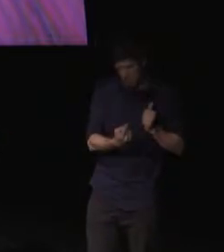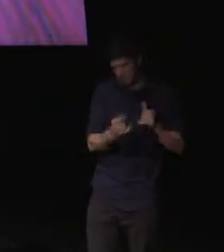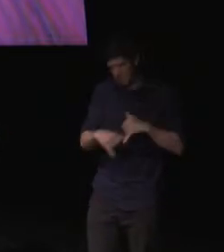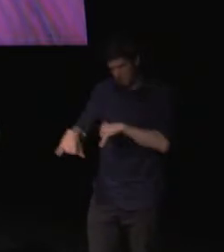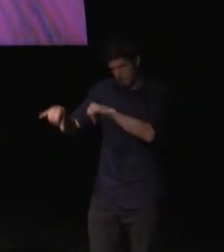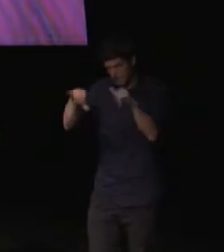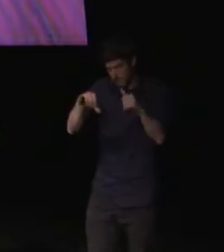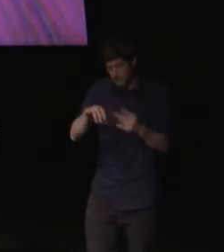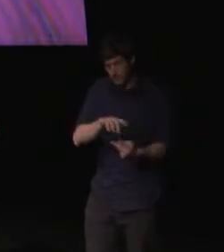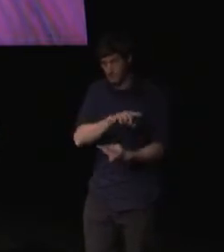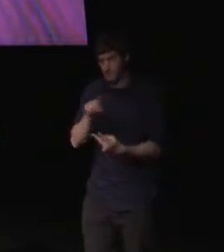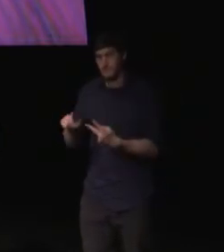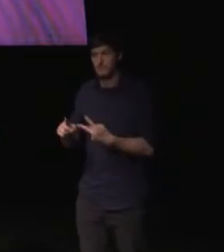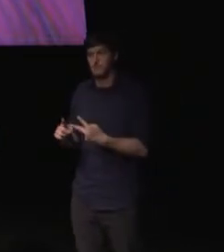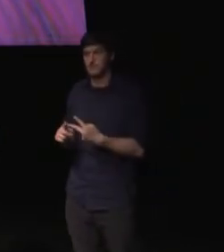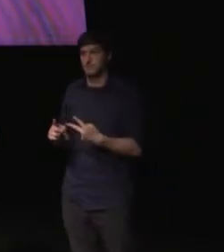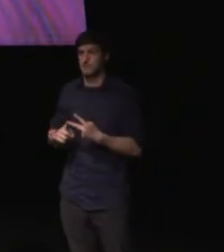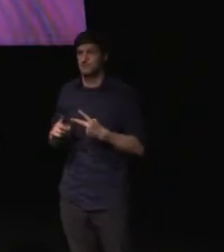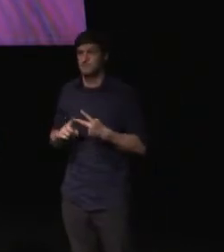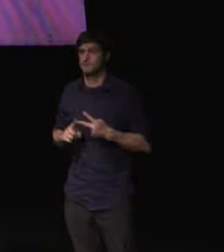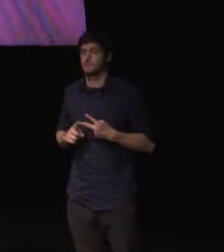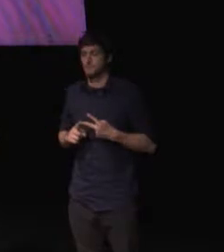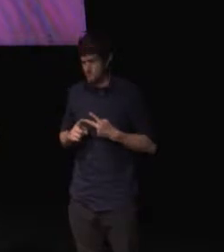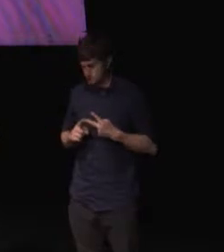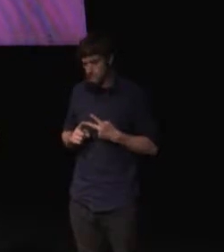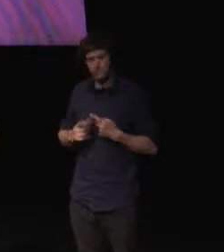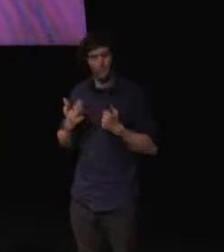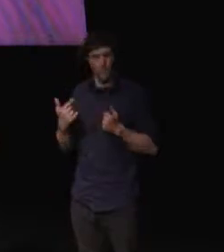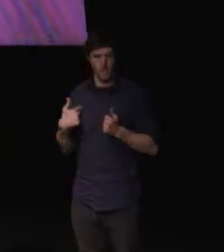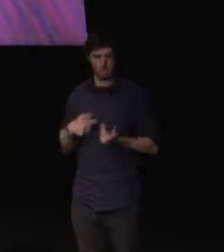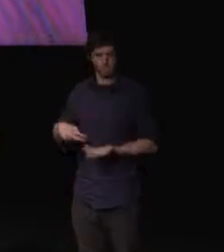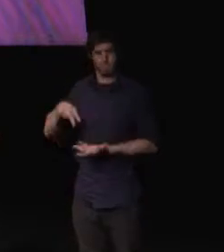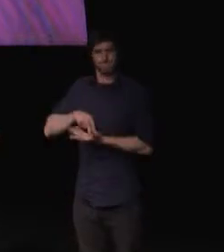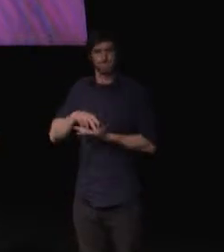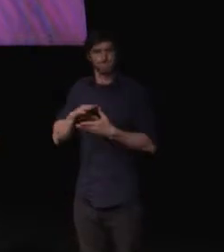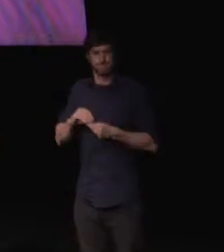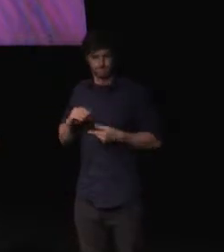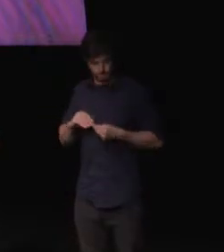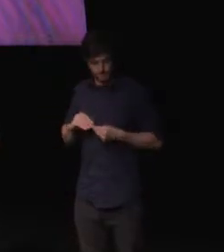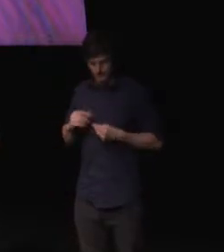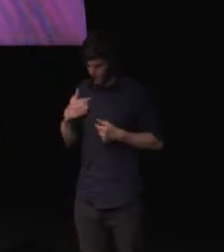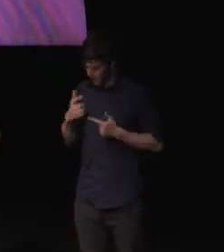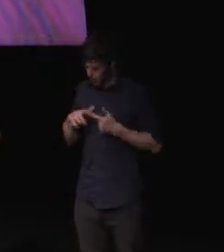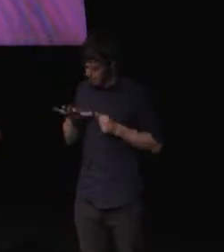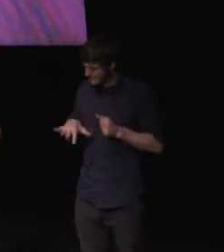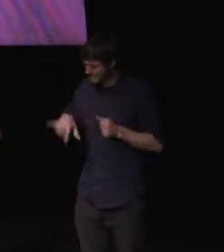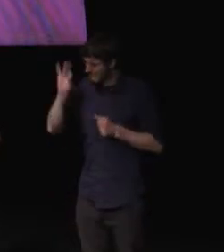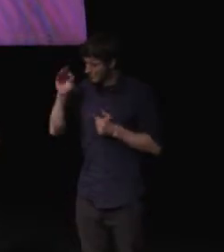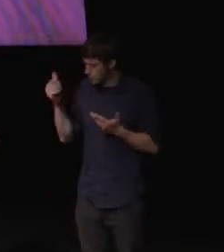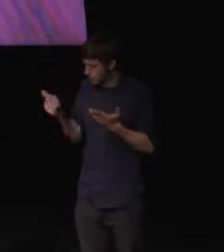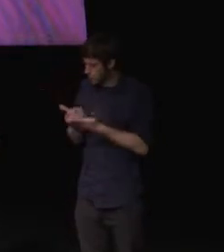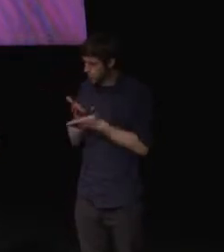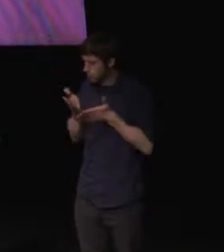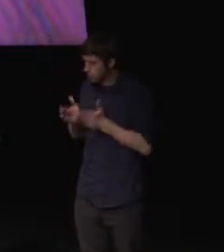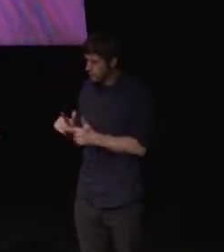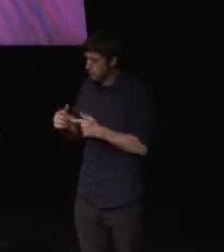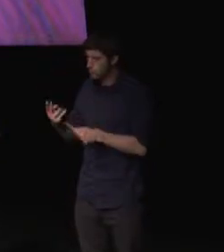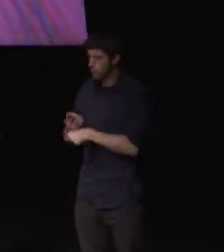one, more importantly, and why I'm talking to you today, is that I want to discover new ways to use gaming